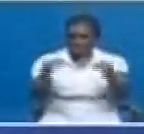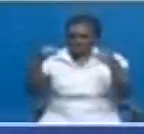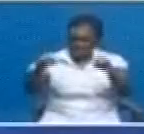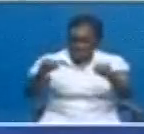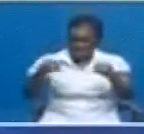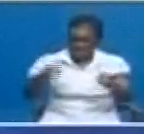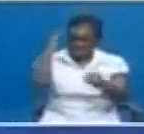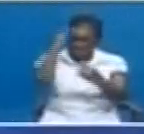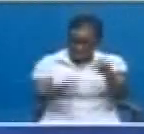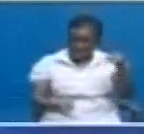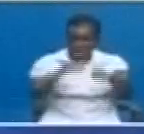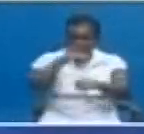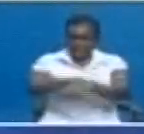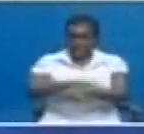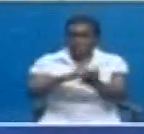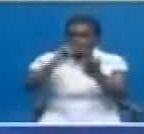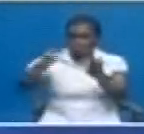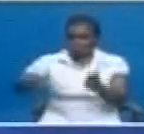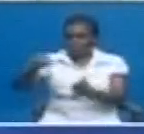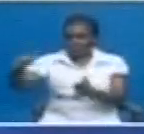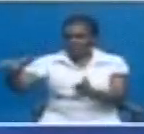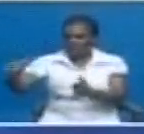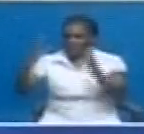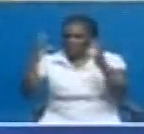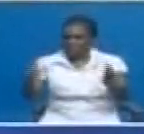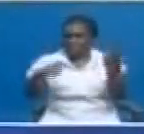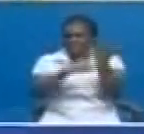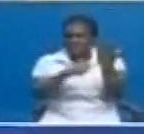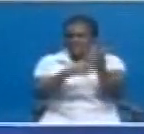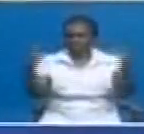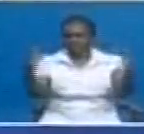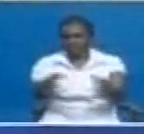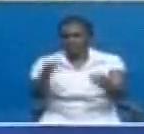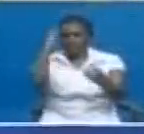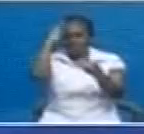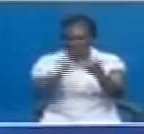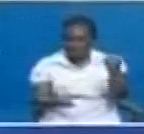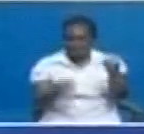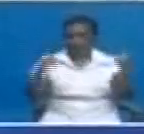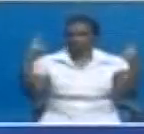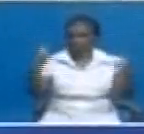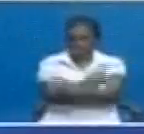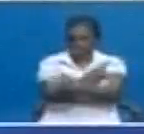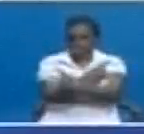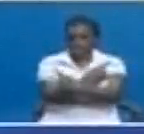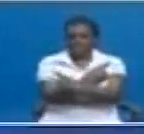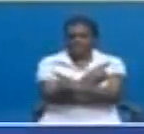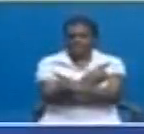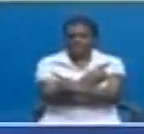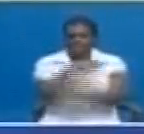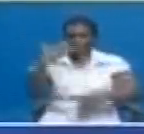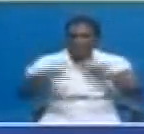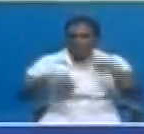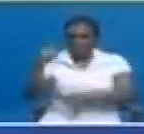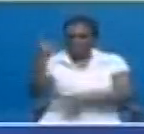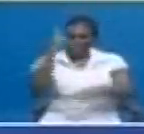to the finals, knocking out tournament favourites Tofra and Akuru in the semi-finals. The finals, however, were a different ballgame for the side, which was playing its